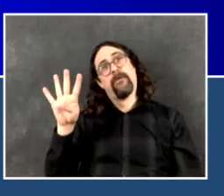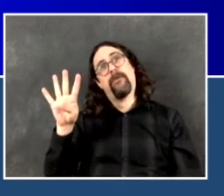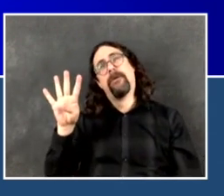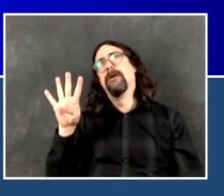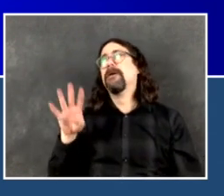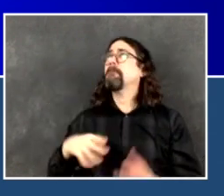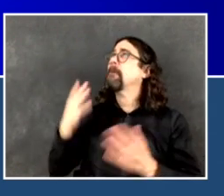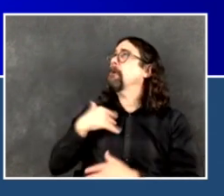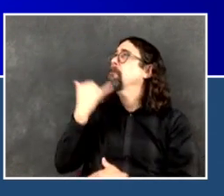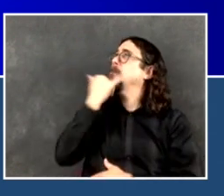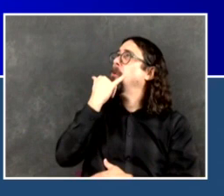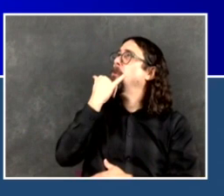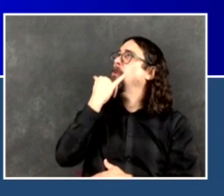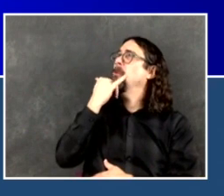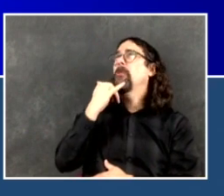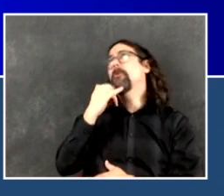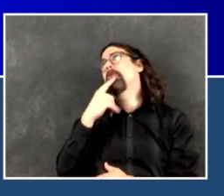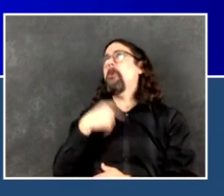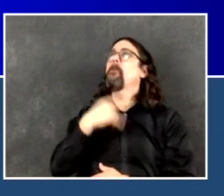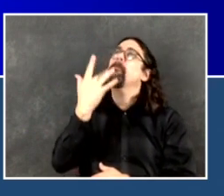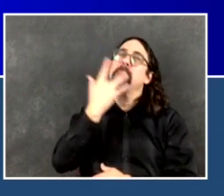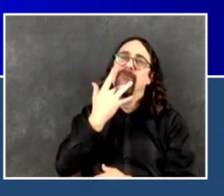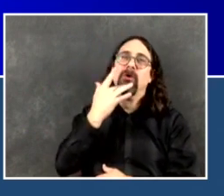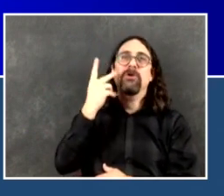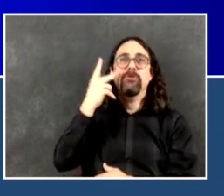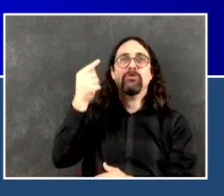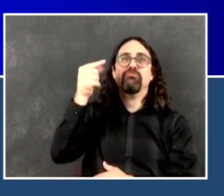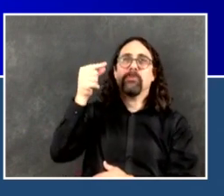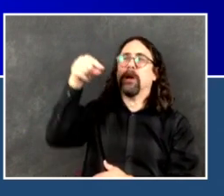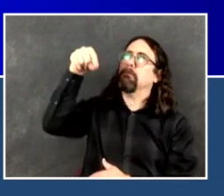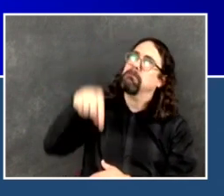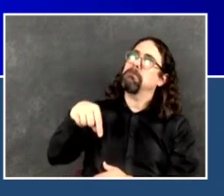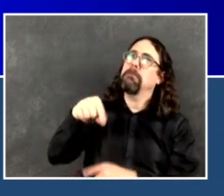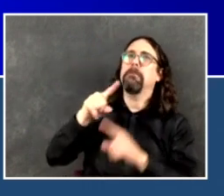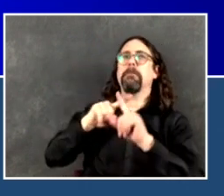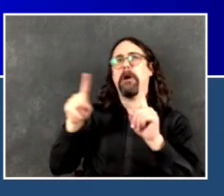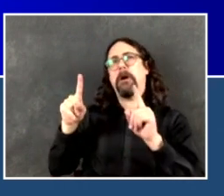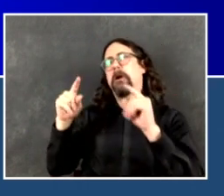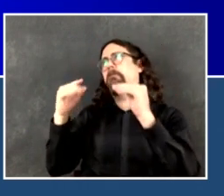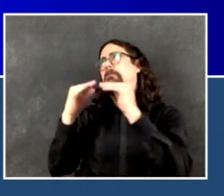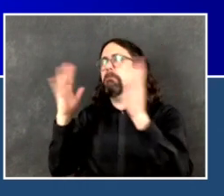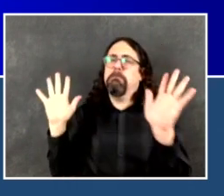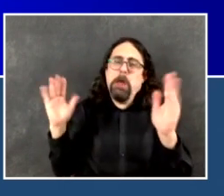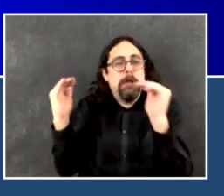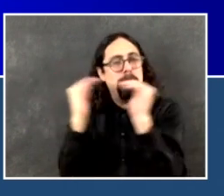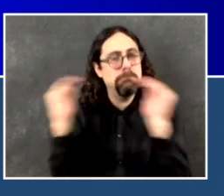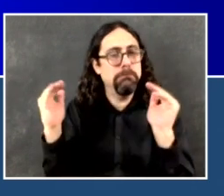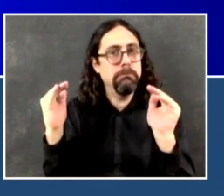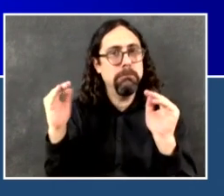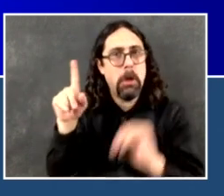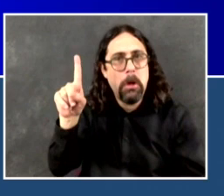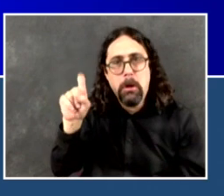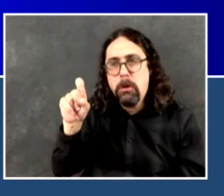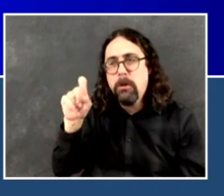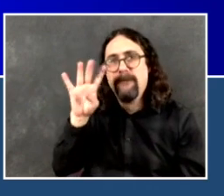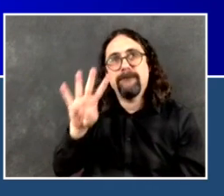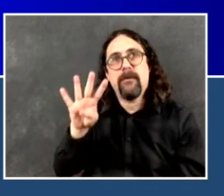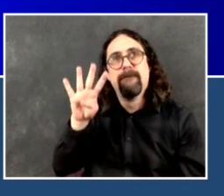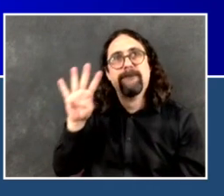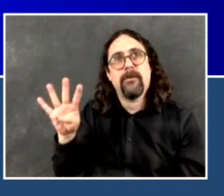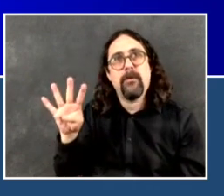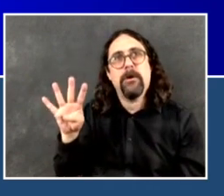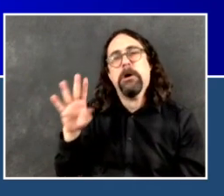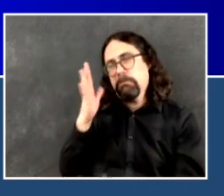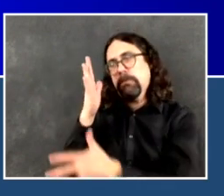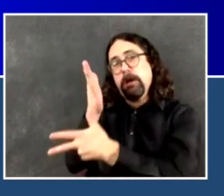number of people admitted to hospitals for suspected COVID, unchanged. Indicator two, number of people in ICUs across our health